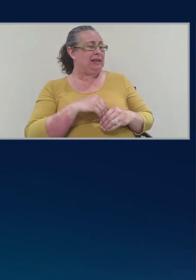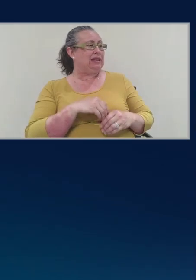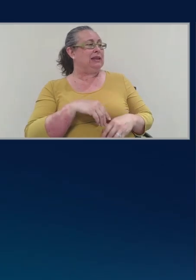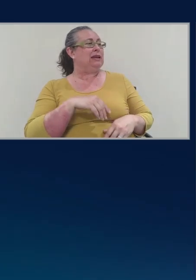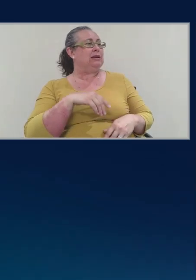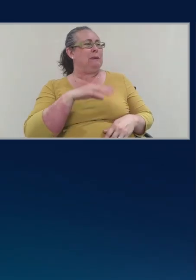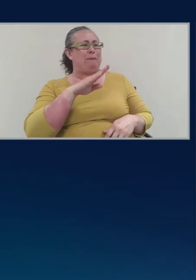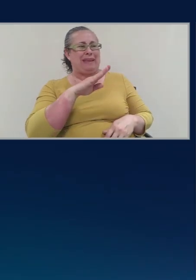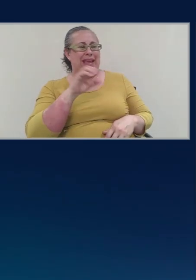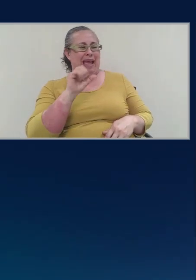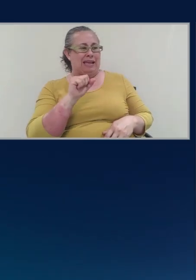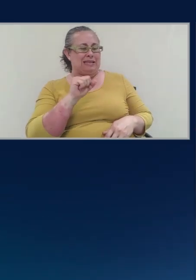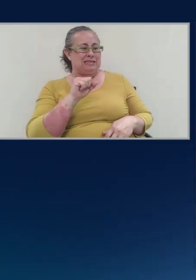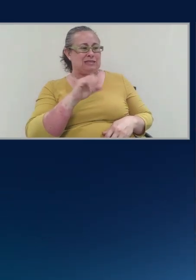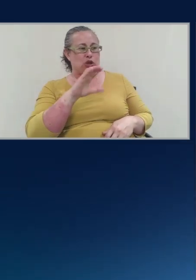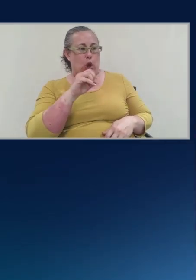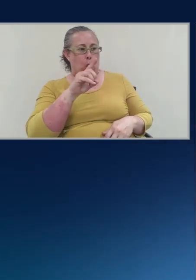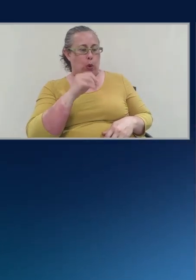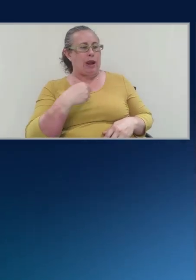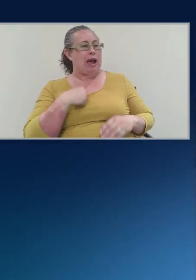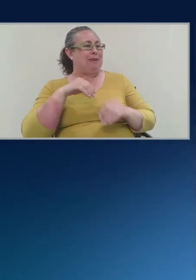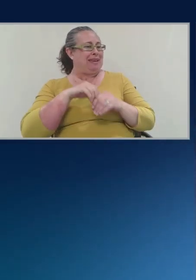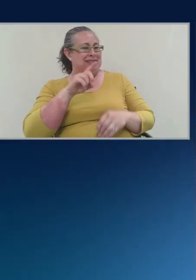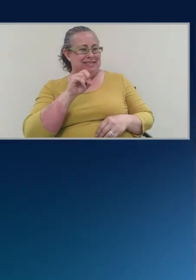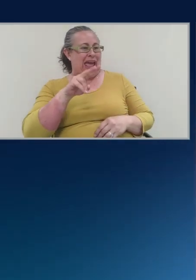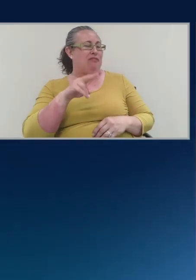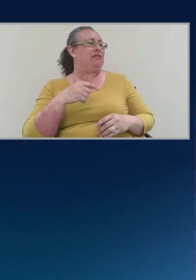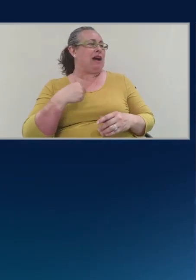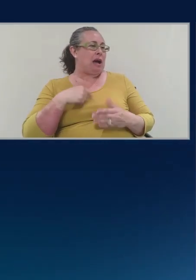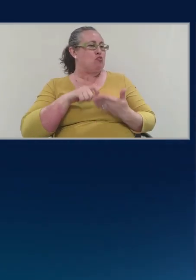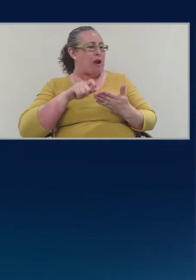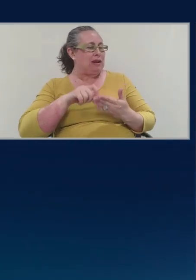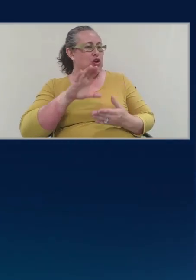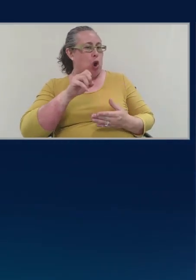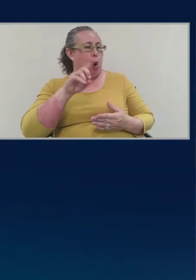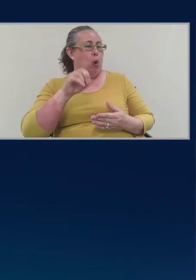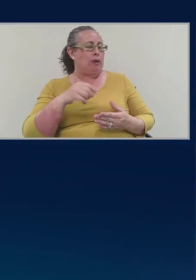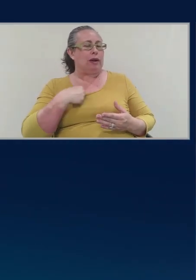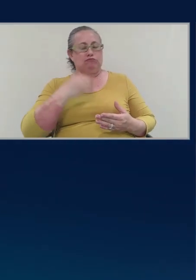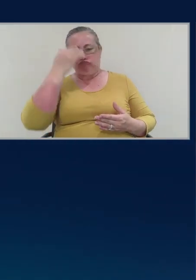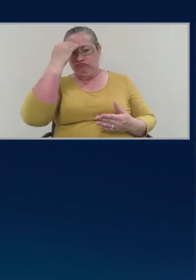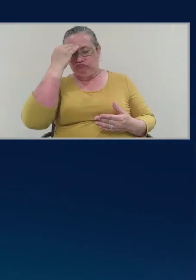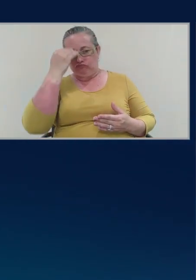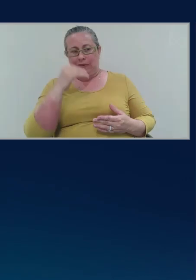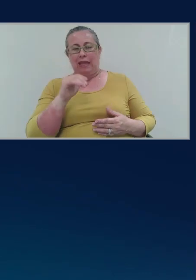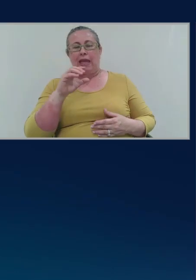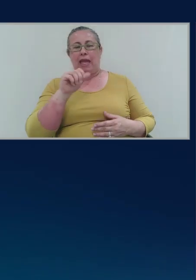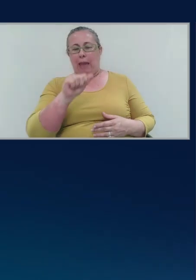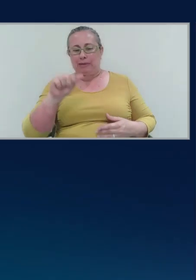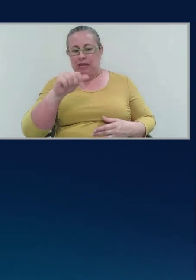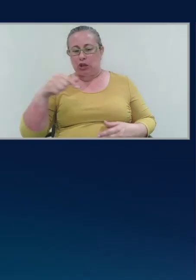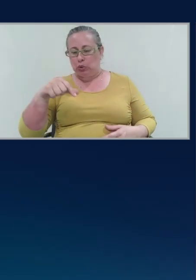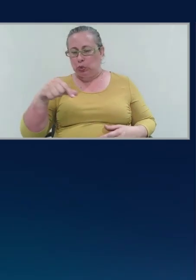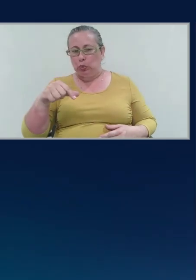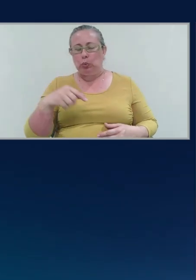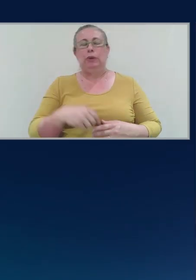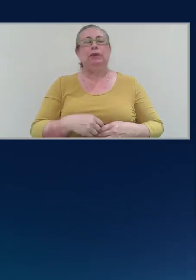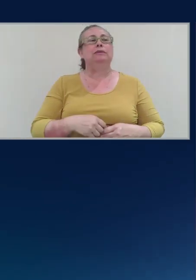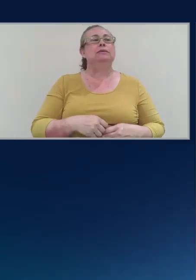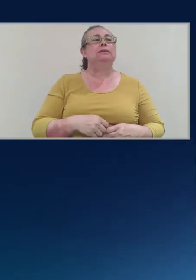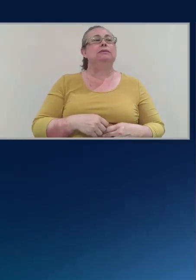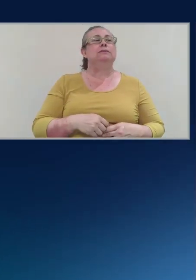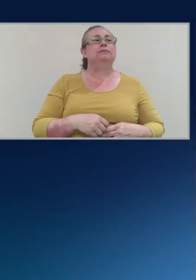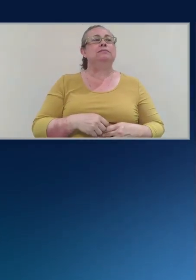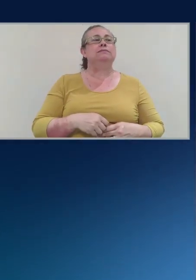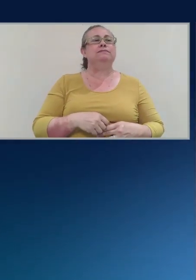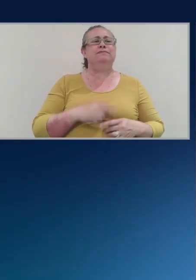a dev, so I'm writing code a lot. I'm very familiar with Amazon Q in VS Code specifically. Now, when you